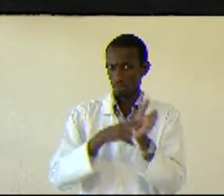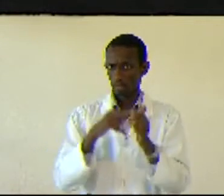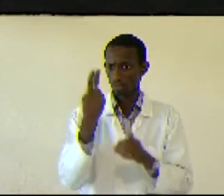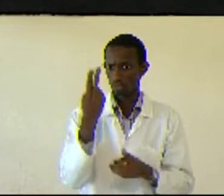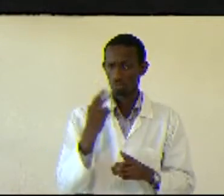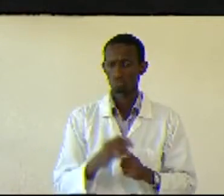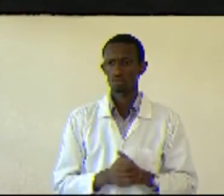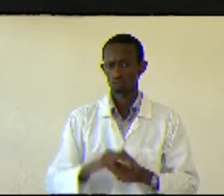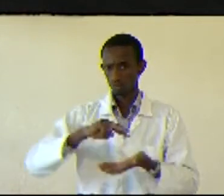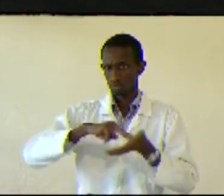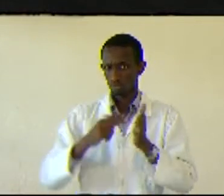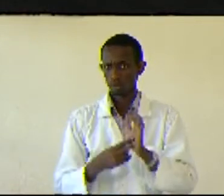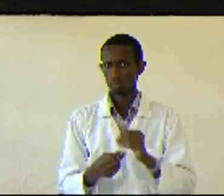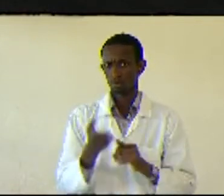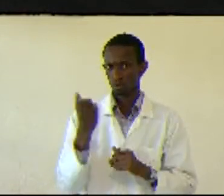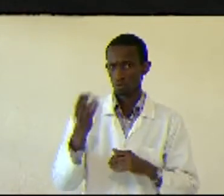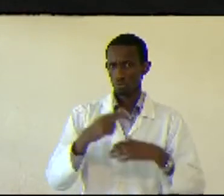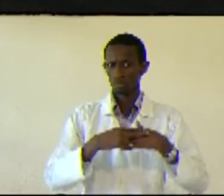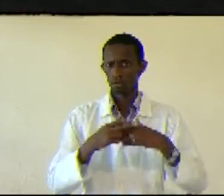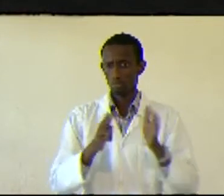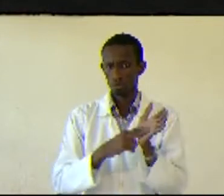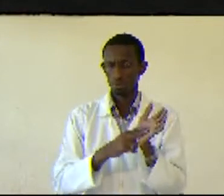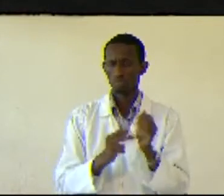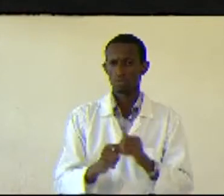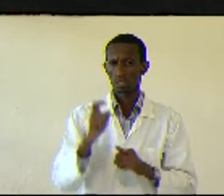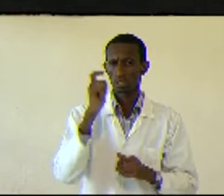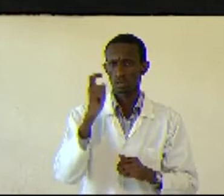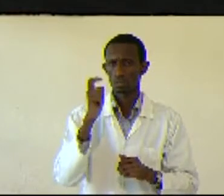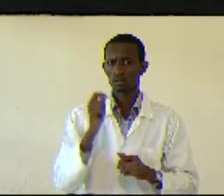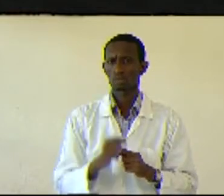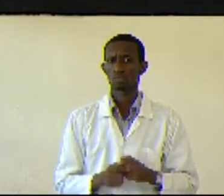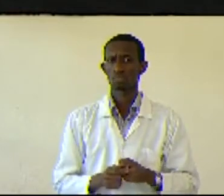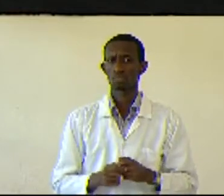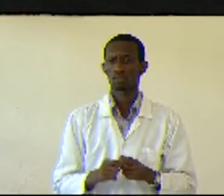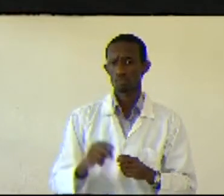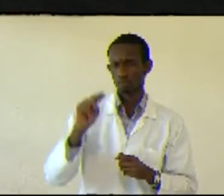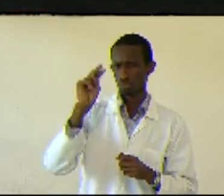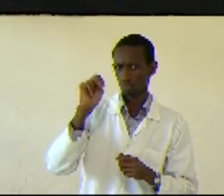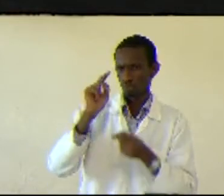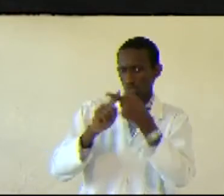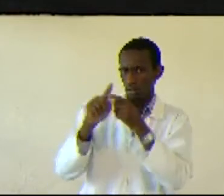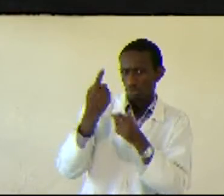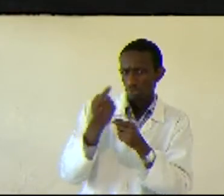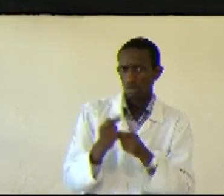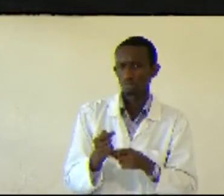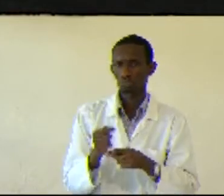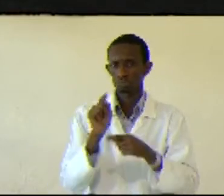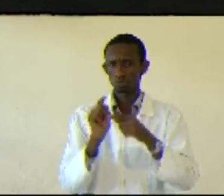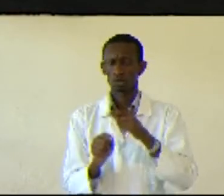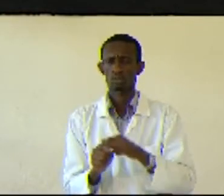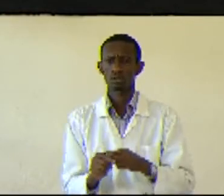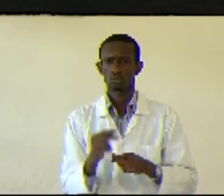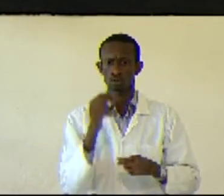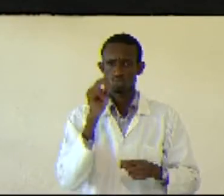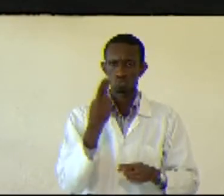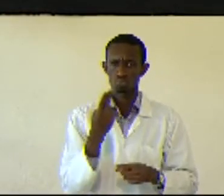Means that this is equal to x power 2 plus 1 divided by 2 plus 1 plus c, which